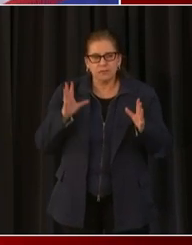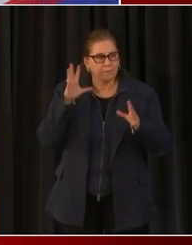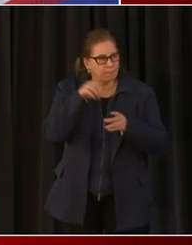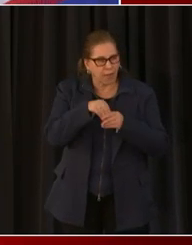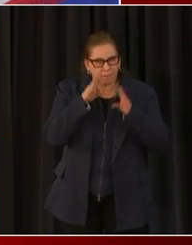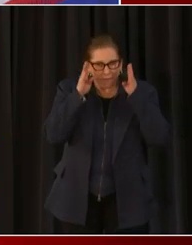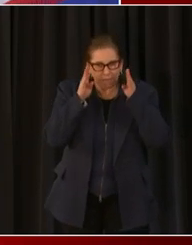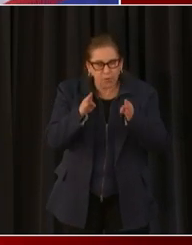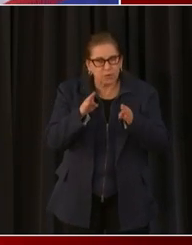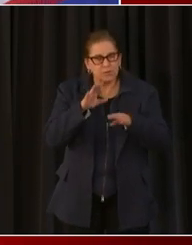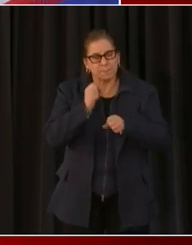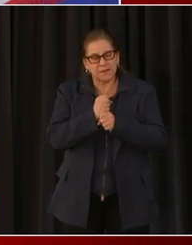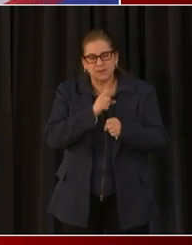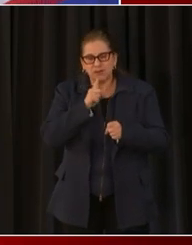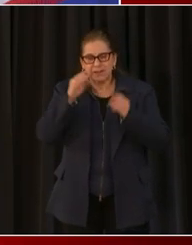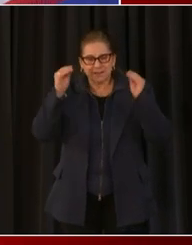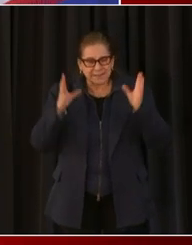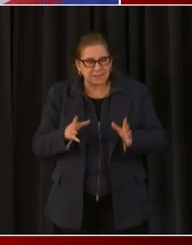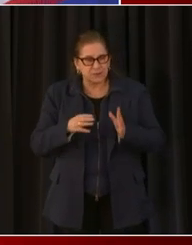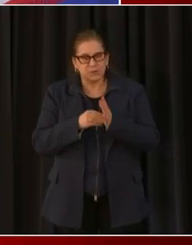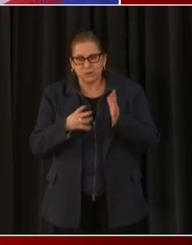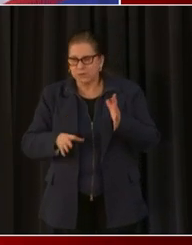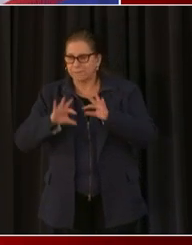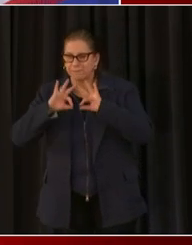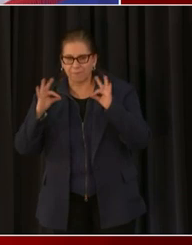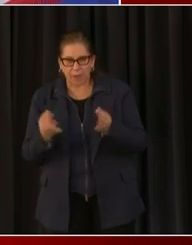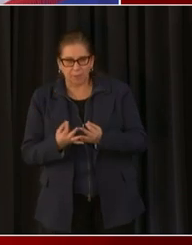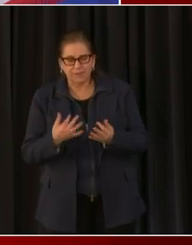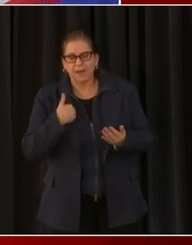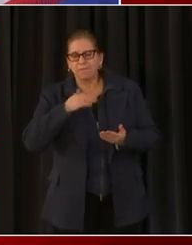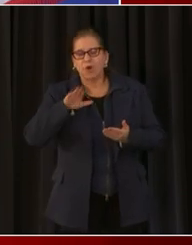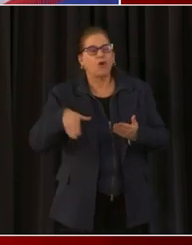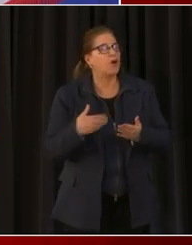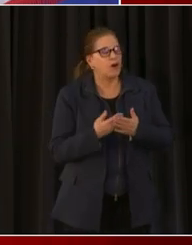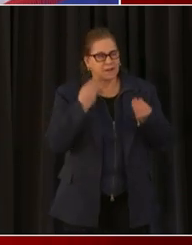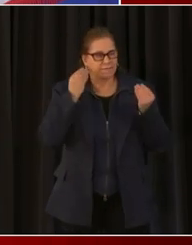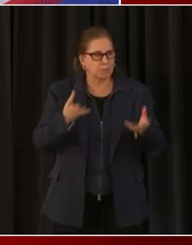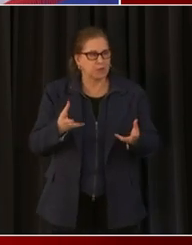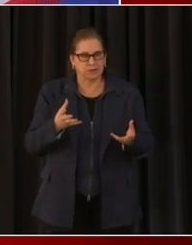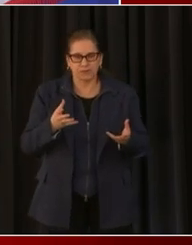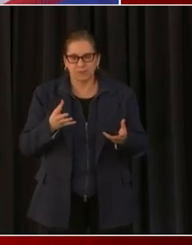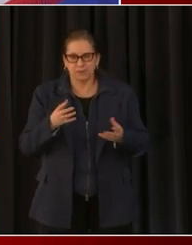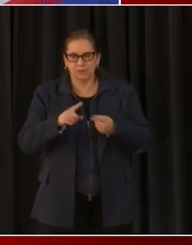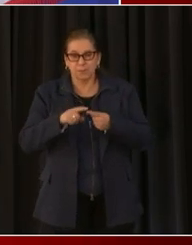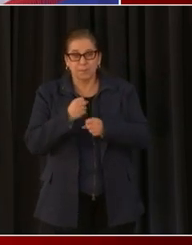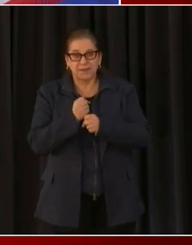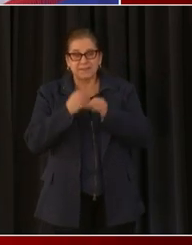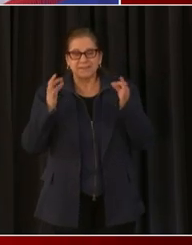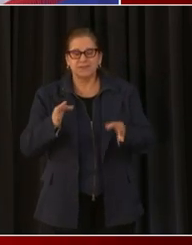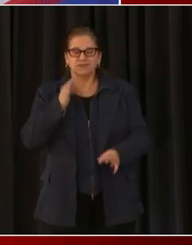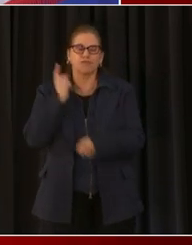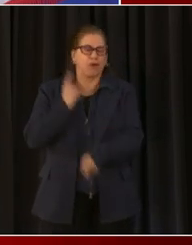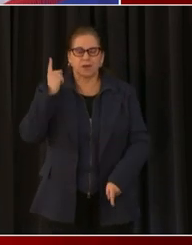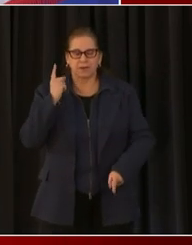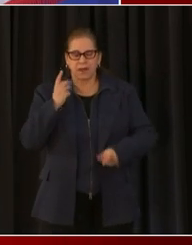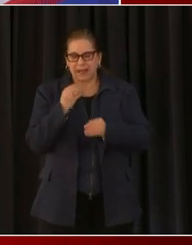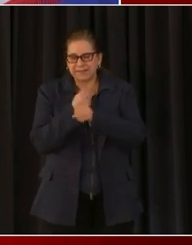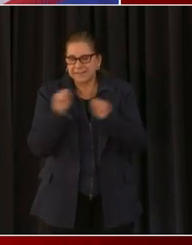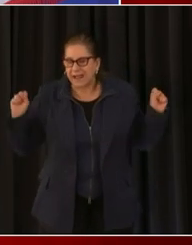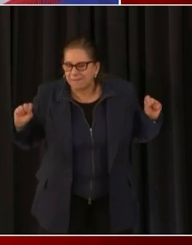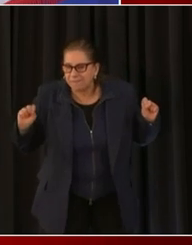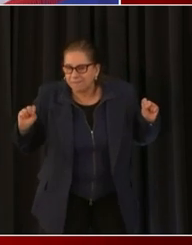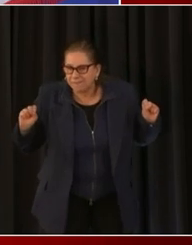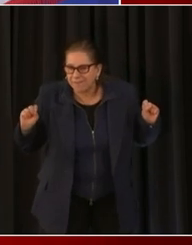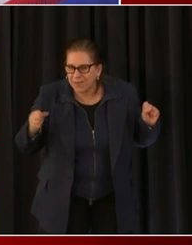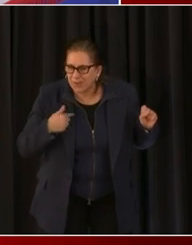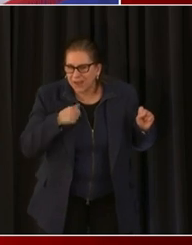making sure that teachers and students and families have all the information that they need to make decisions for their families. So